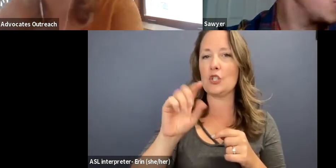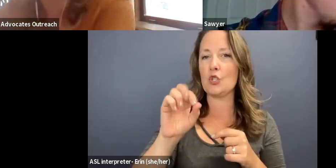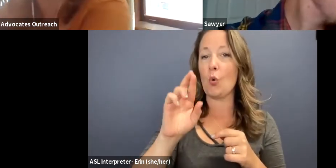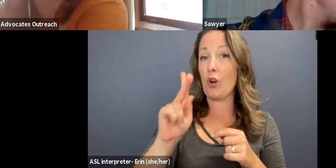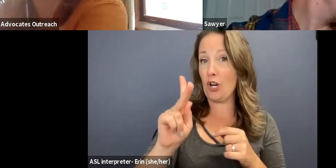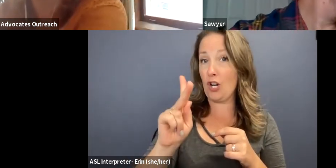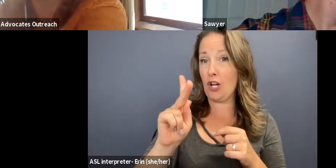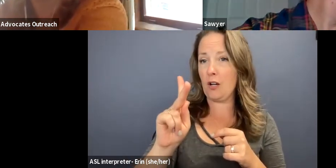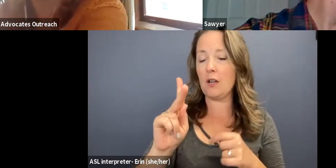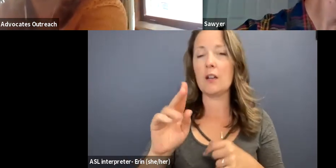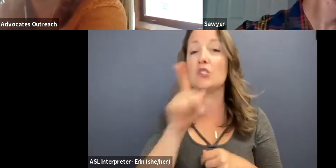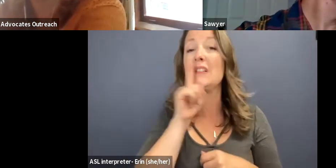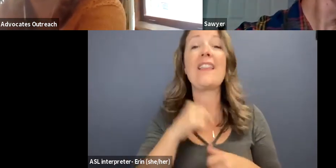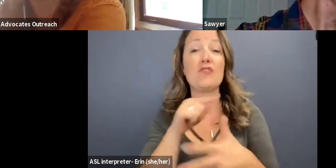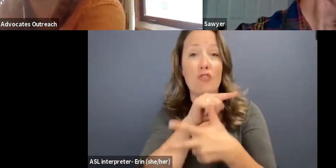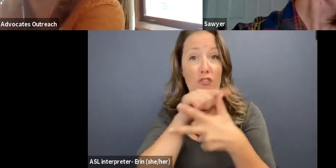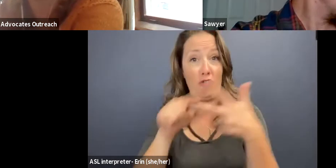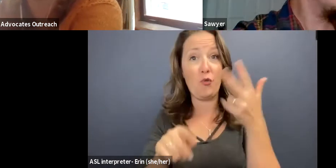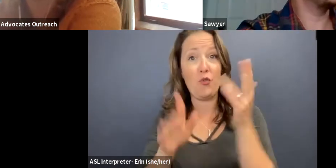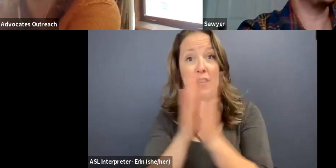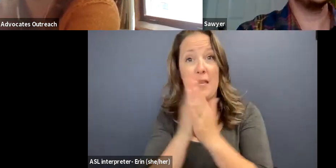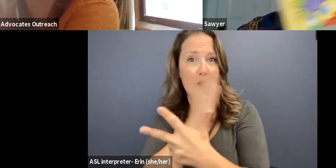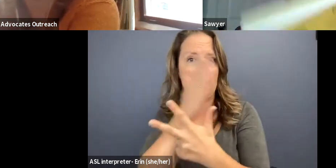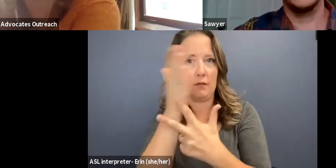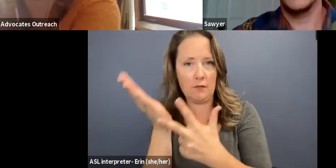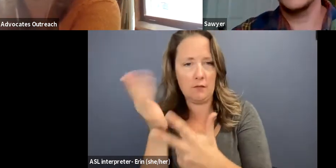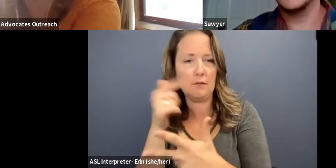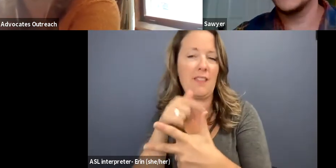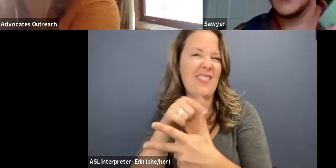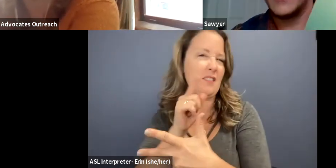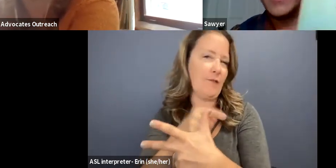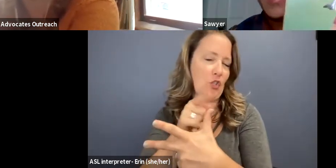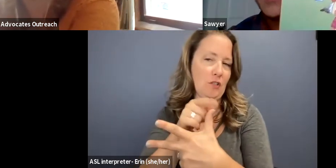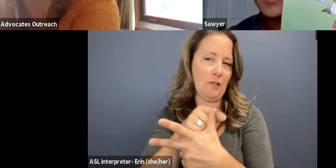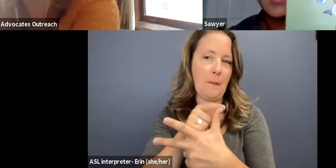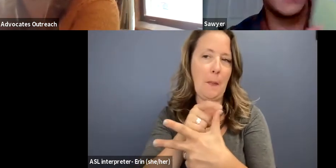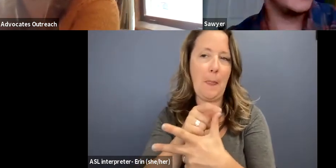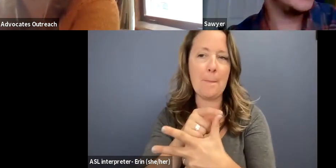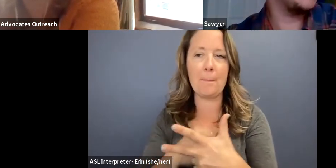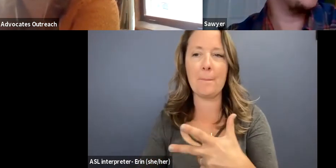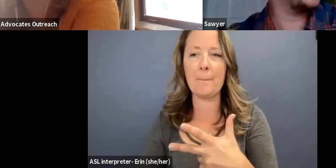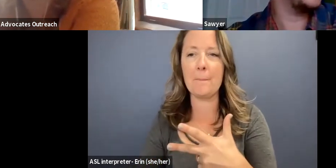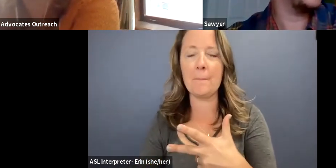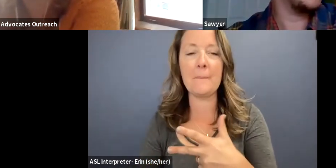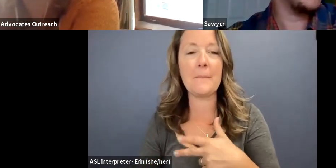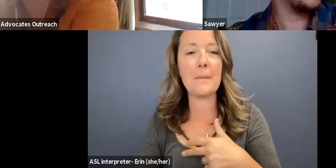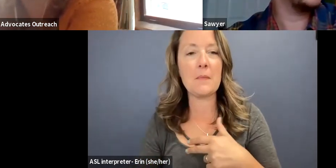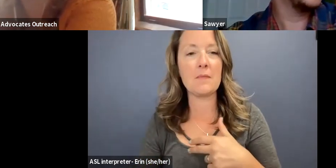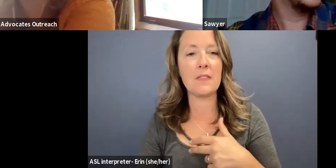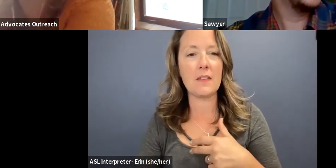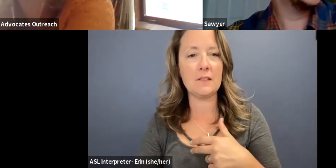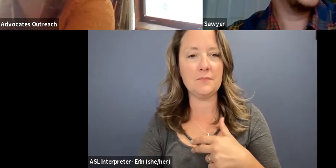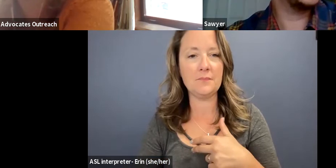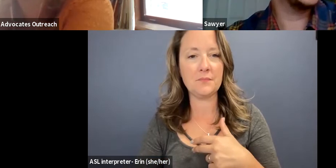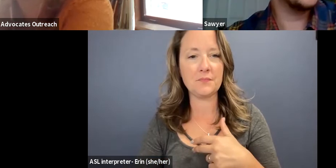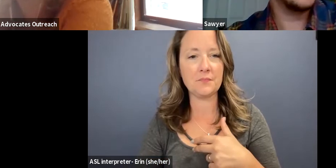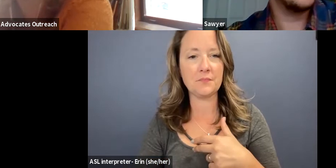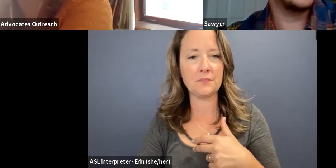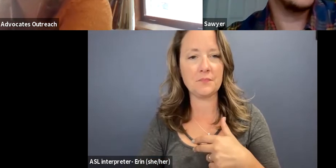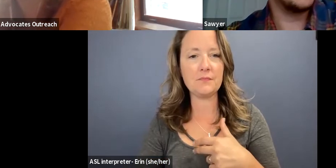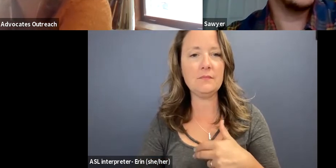with their parent before we go for it. Like, that's okay. But always just responding with genuine,